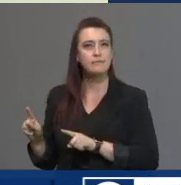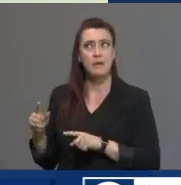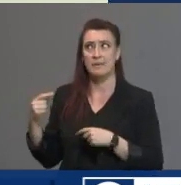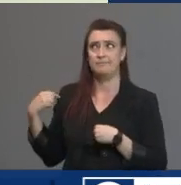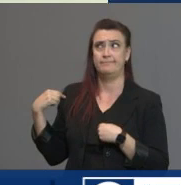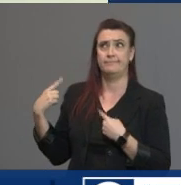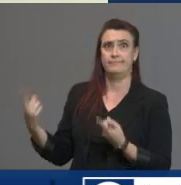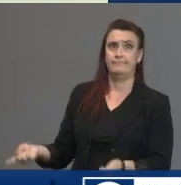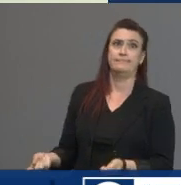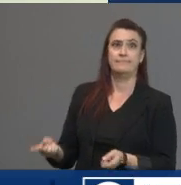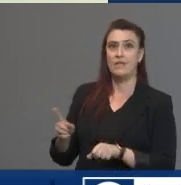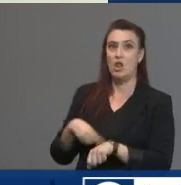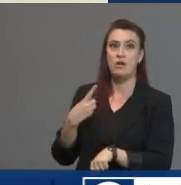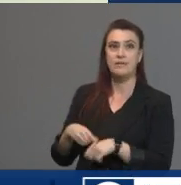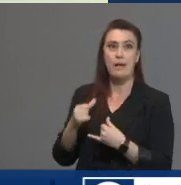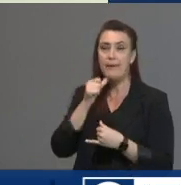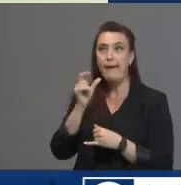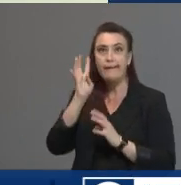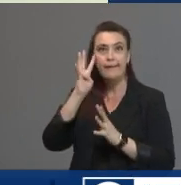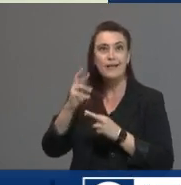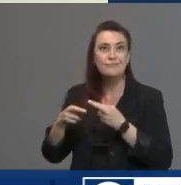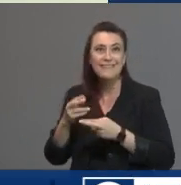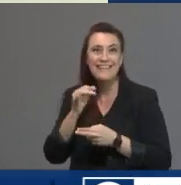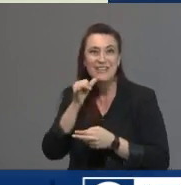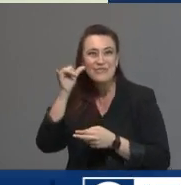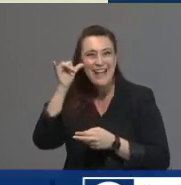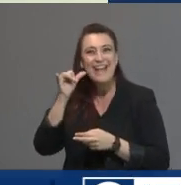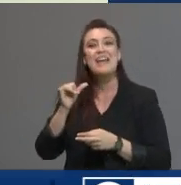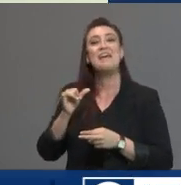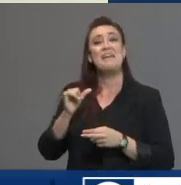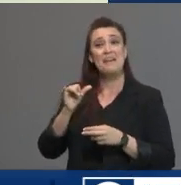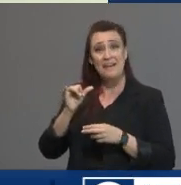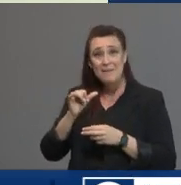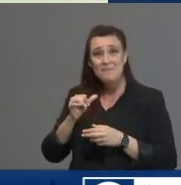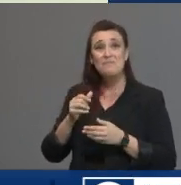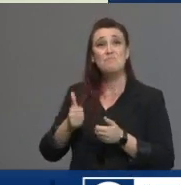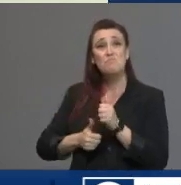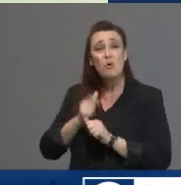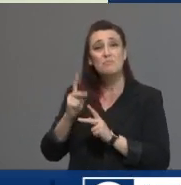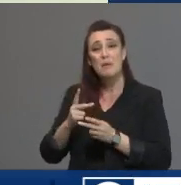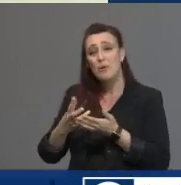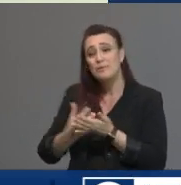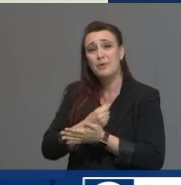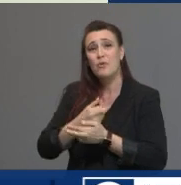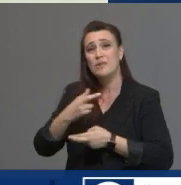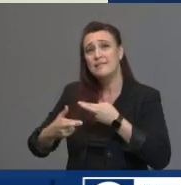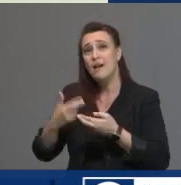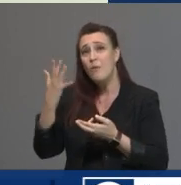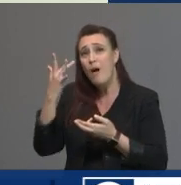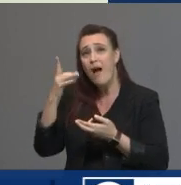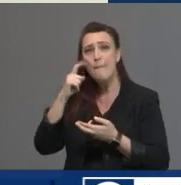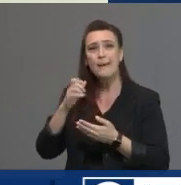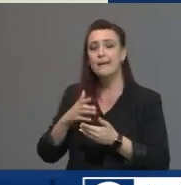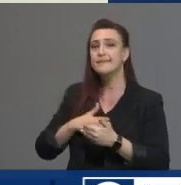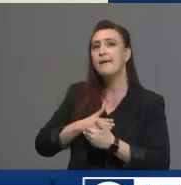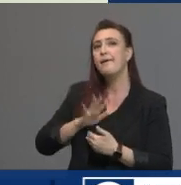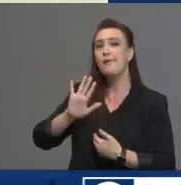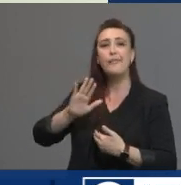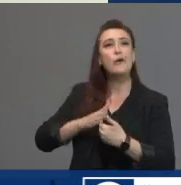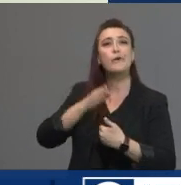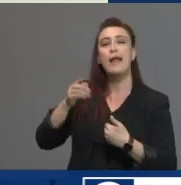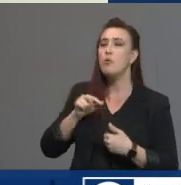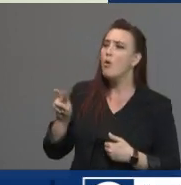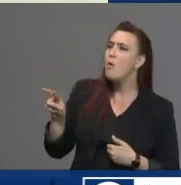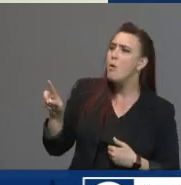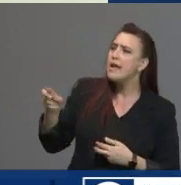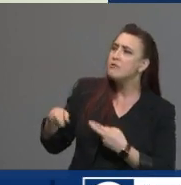over the last several decades has been a result of positive peer pressure. neighbor to neighbor. In my